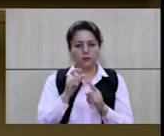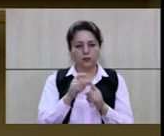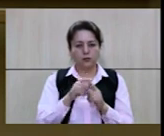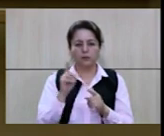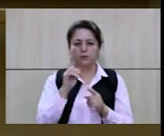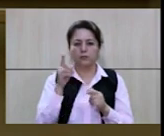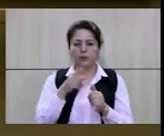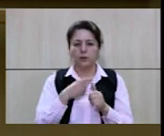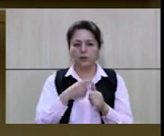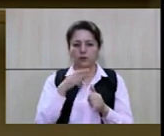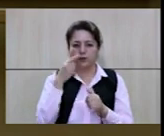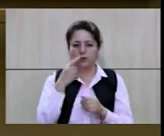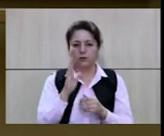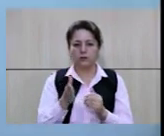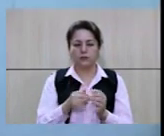nimaga aytilar edi?